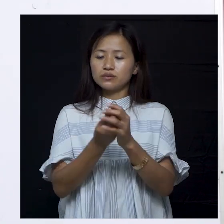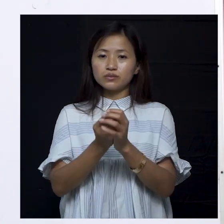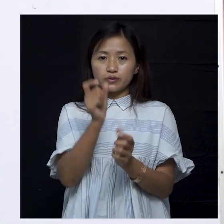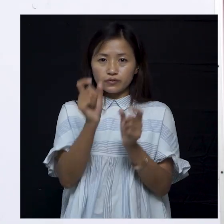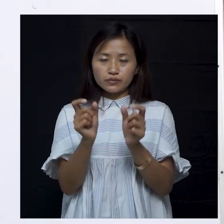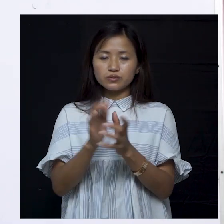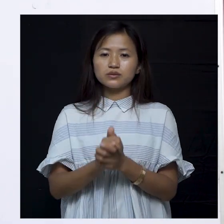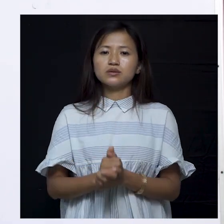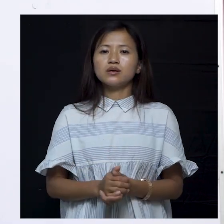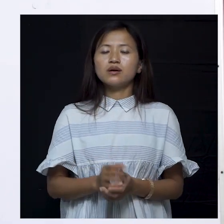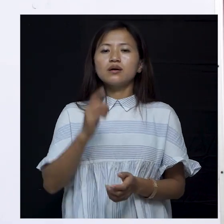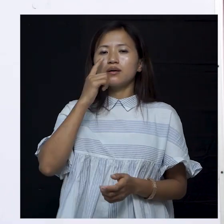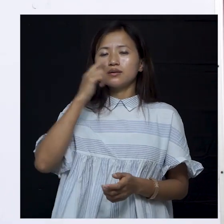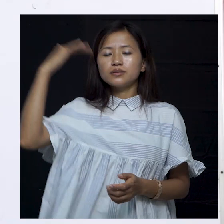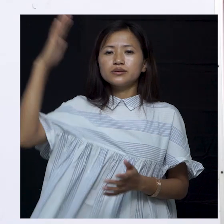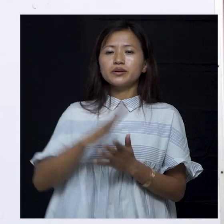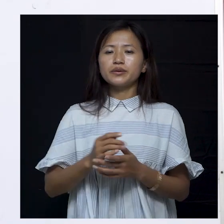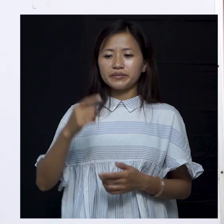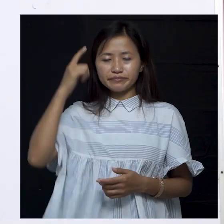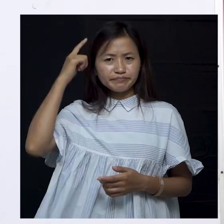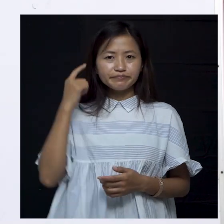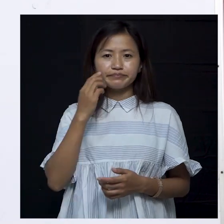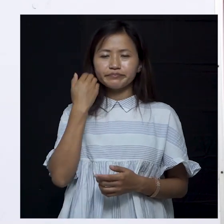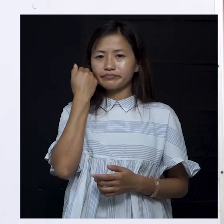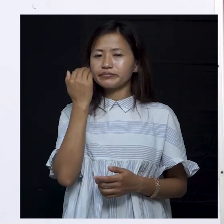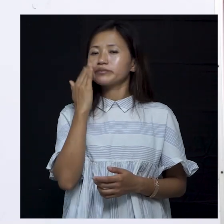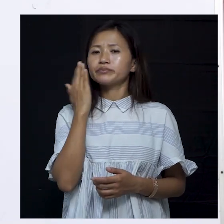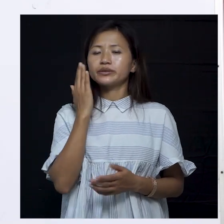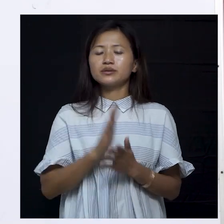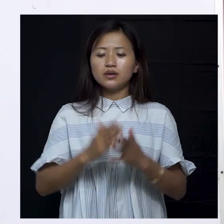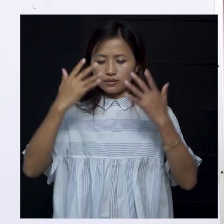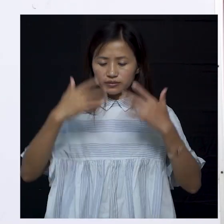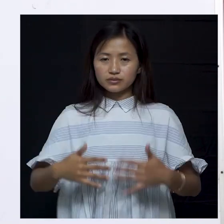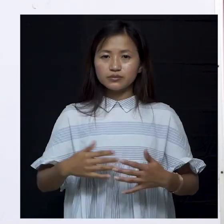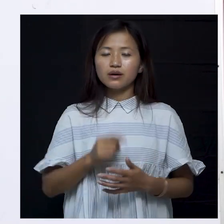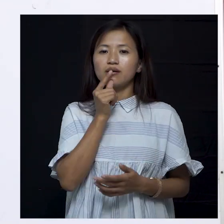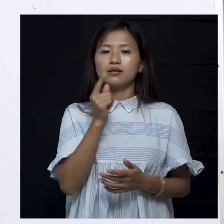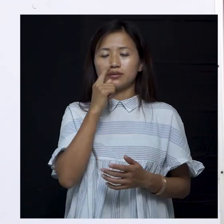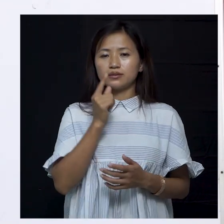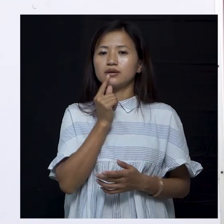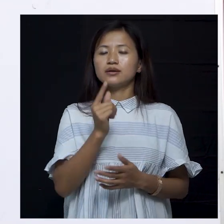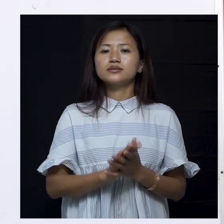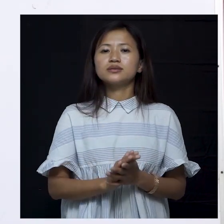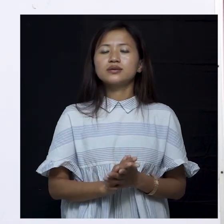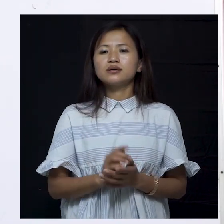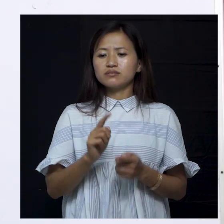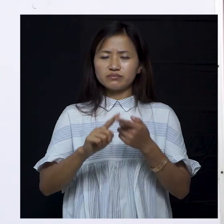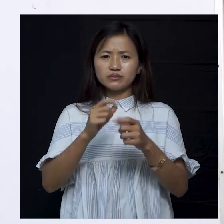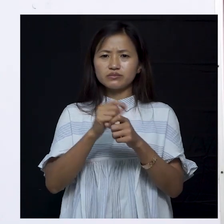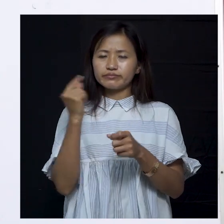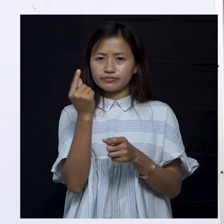The lady who is wearing a pink dress is my aunt, or wearing a black dress. That's what I used as an example.